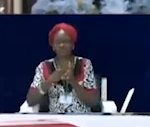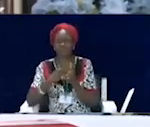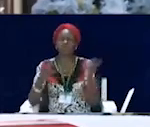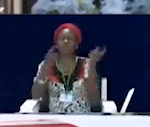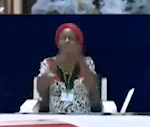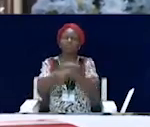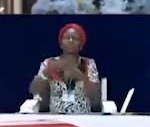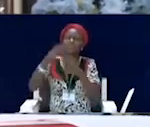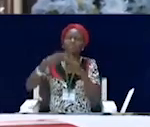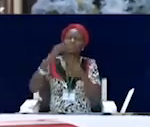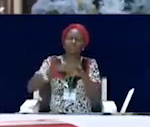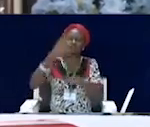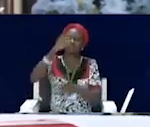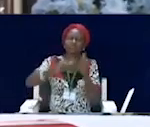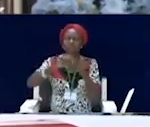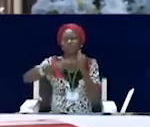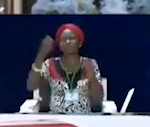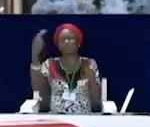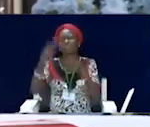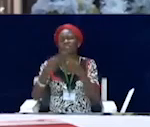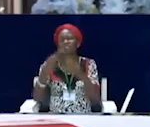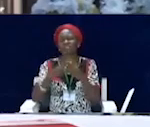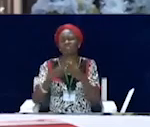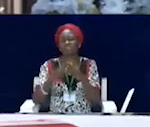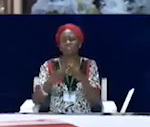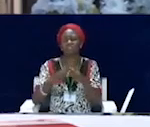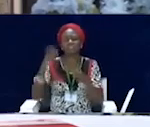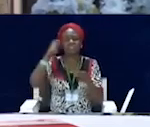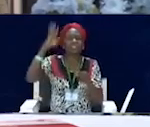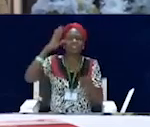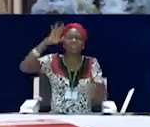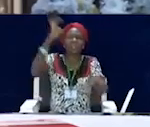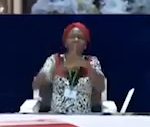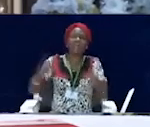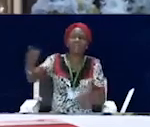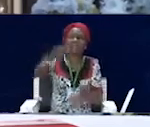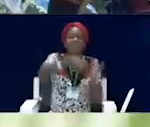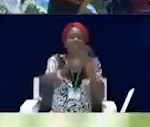Today, in the name that's above every other name, he will touch you.